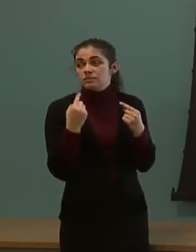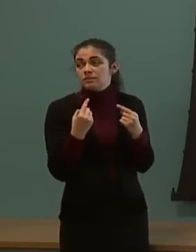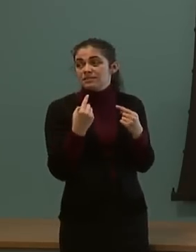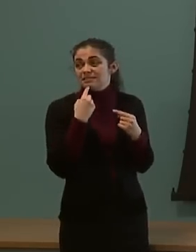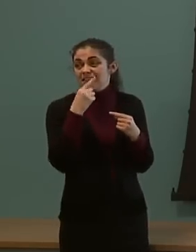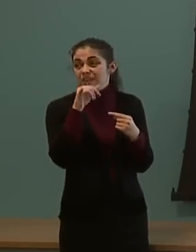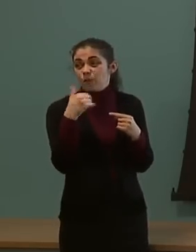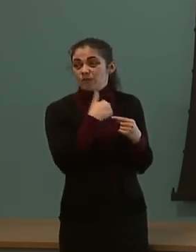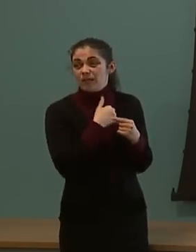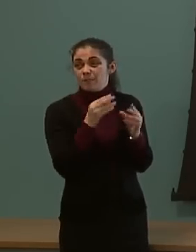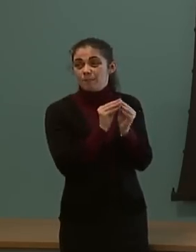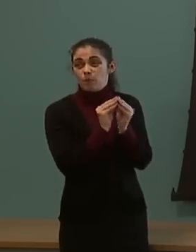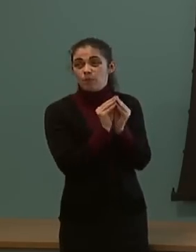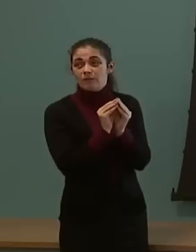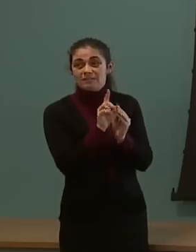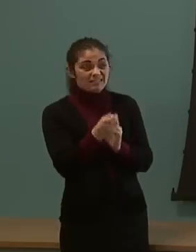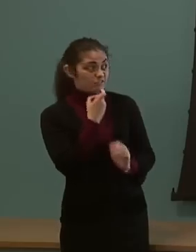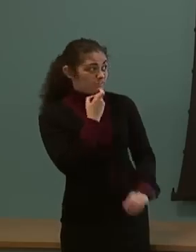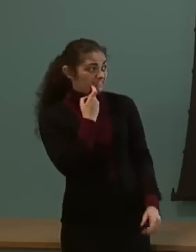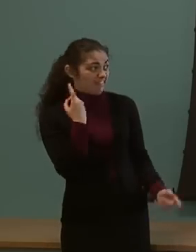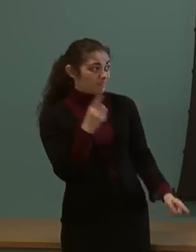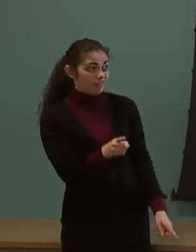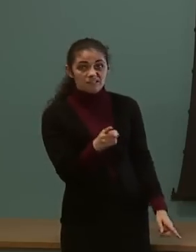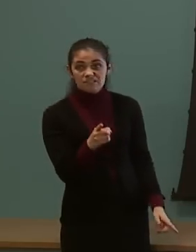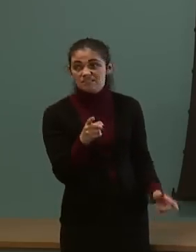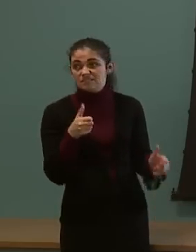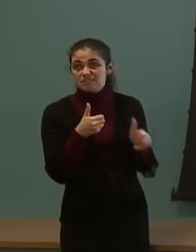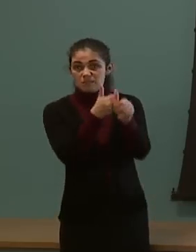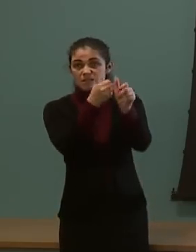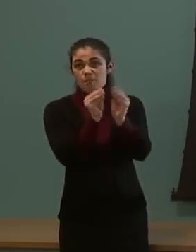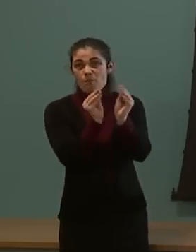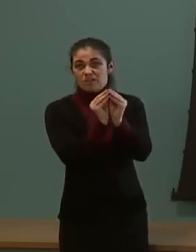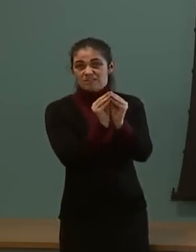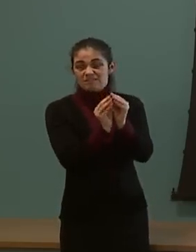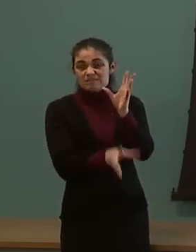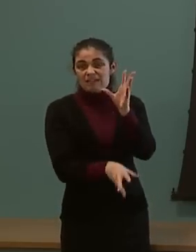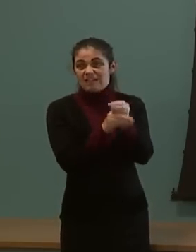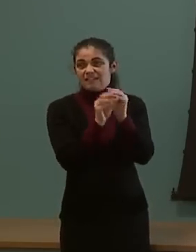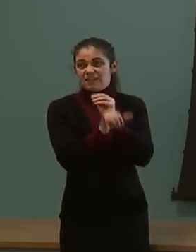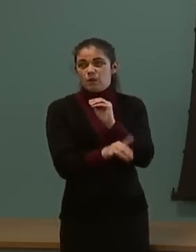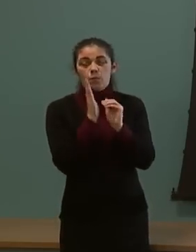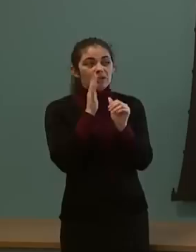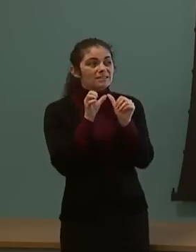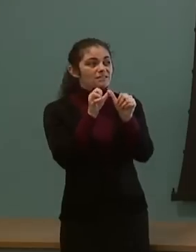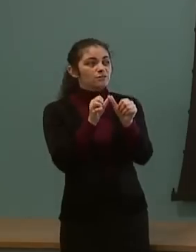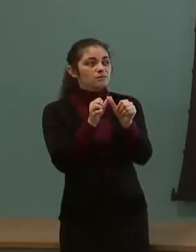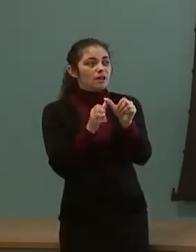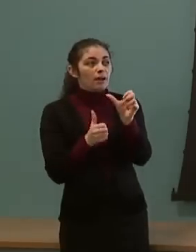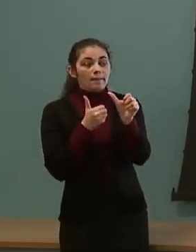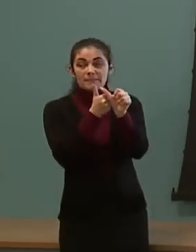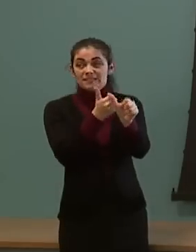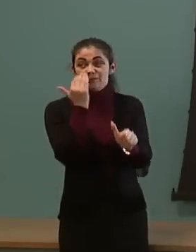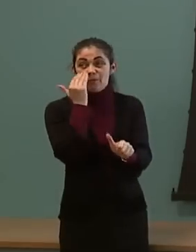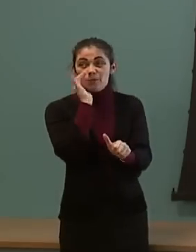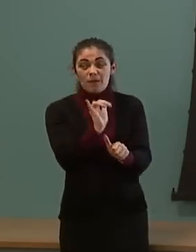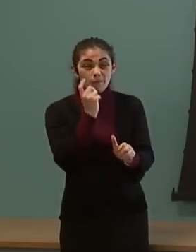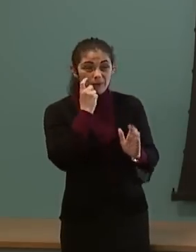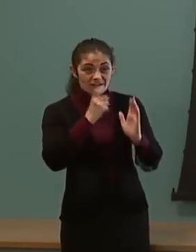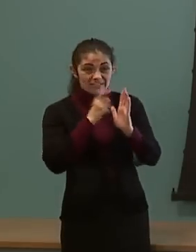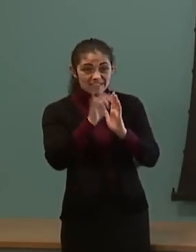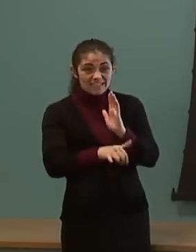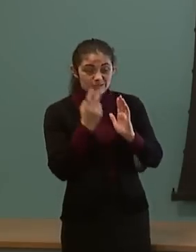can tell you we've had more cases. This is a very recent run, and we've still had more cases since this. So we'll continue to update you, but just recognize that if you